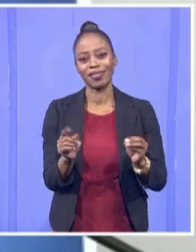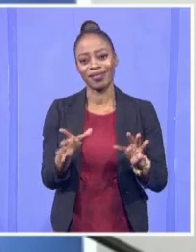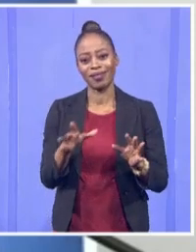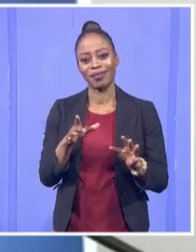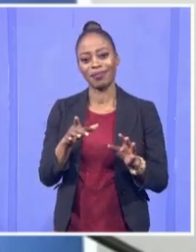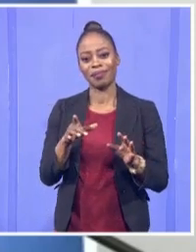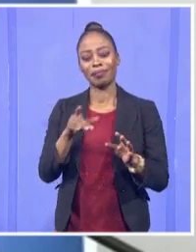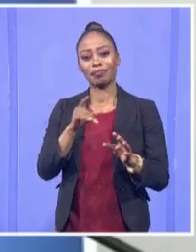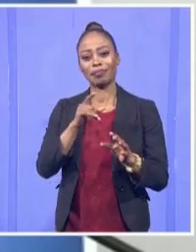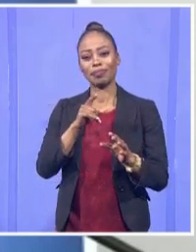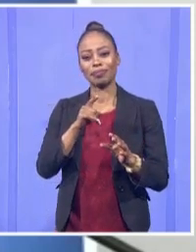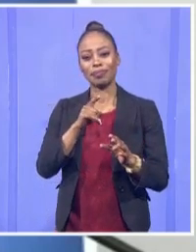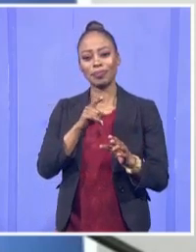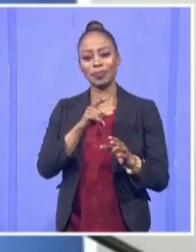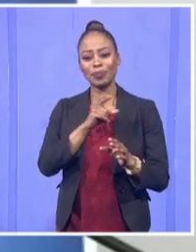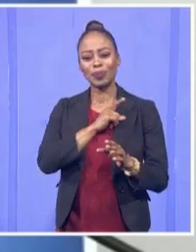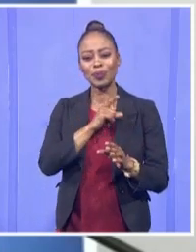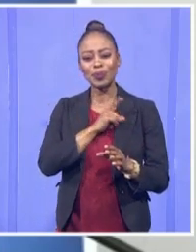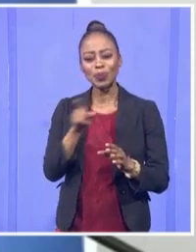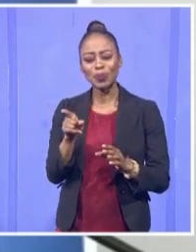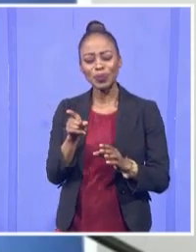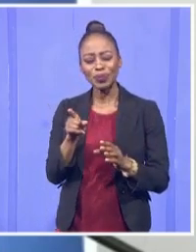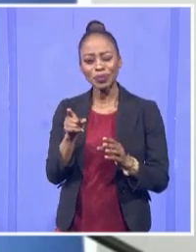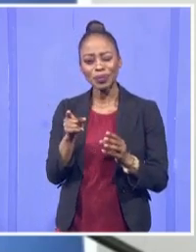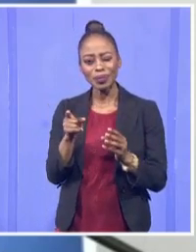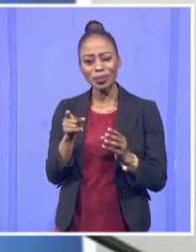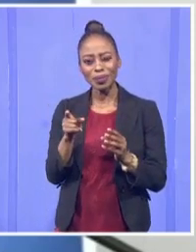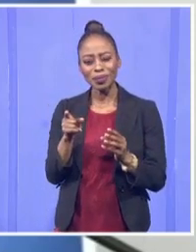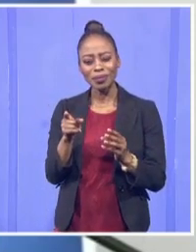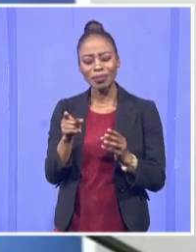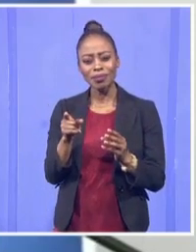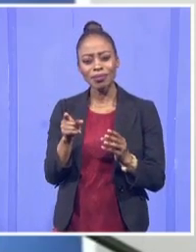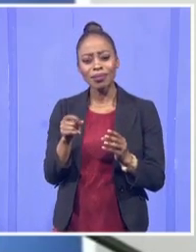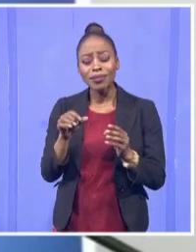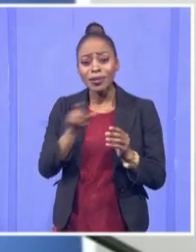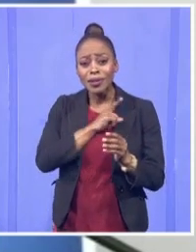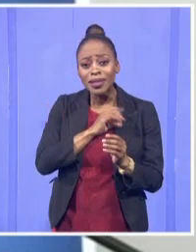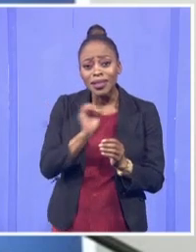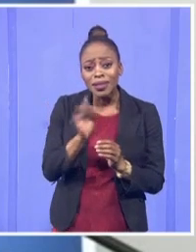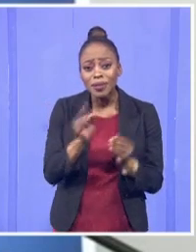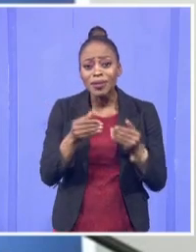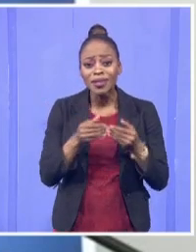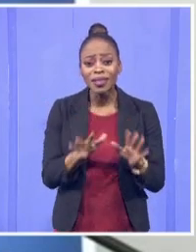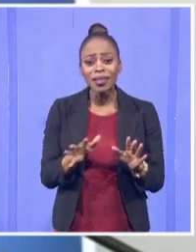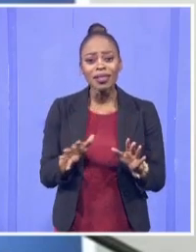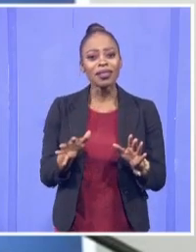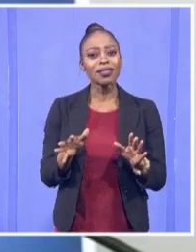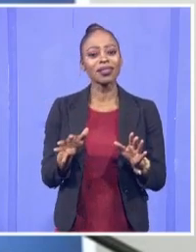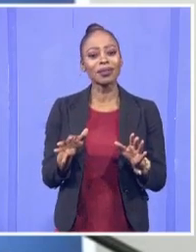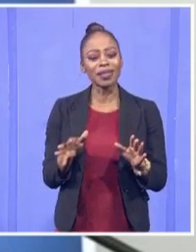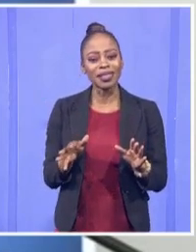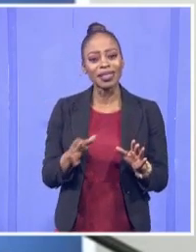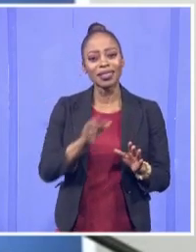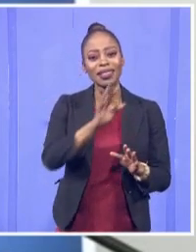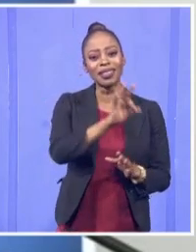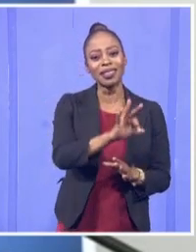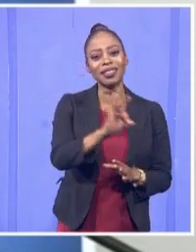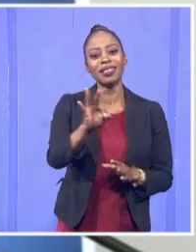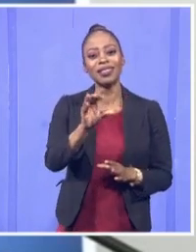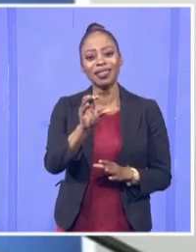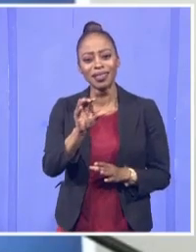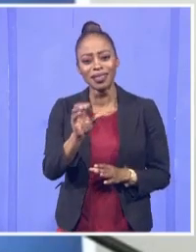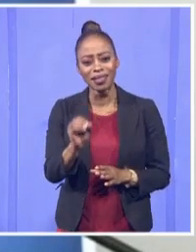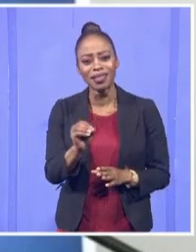Grade 1 is the beginning. If we can attract almost 330,000